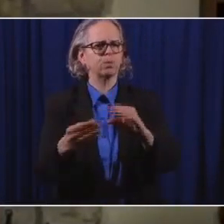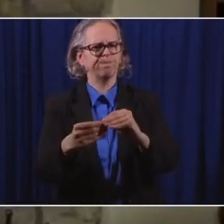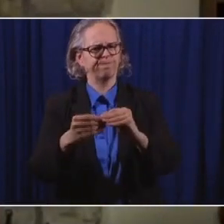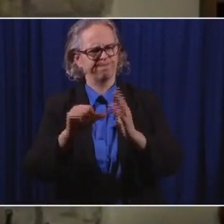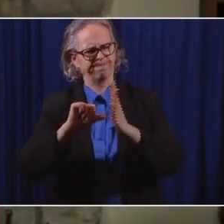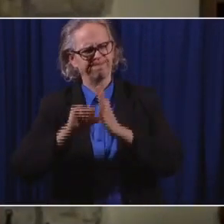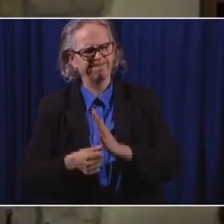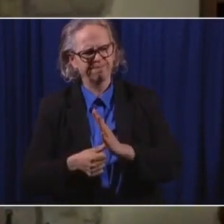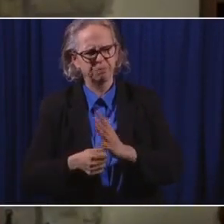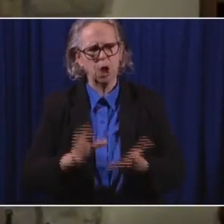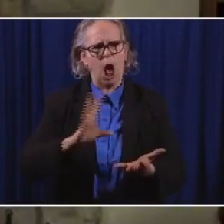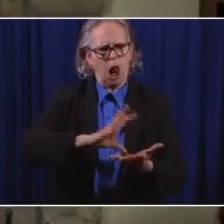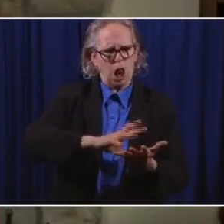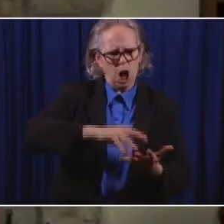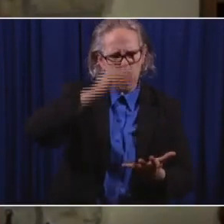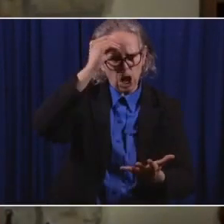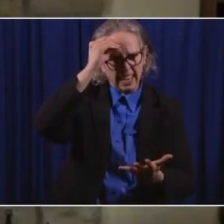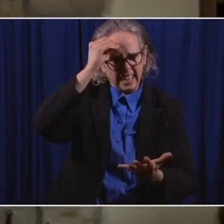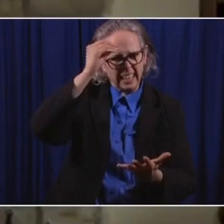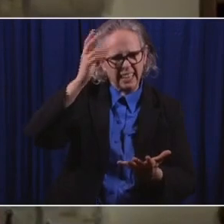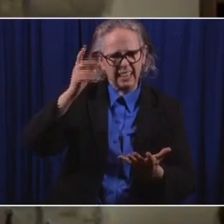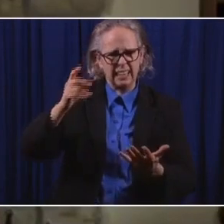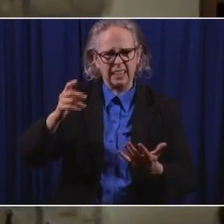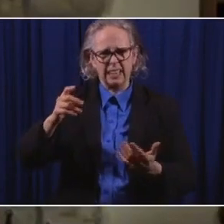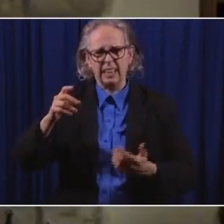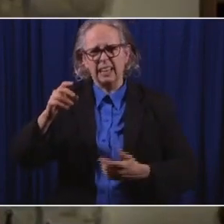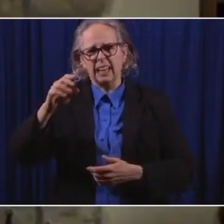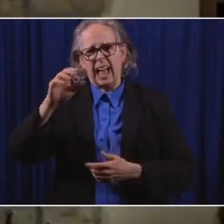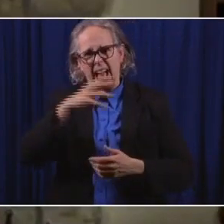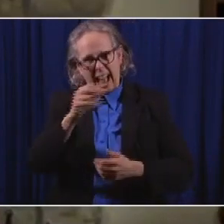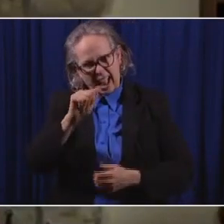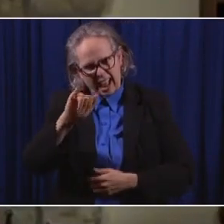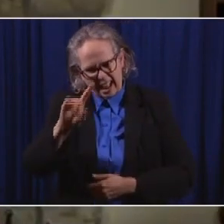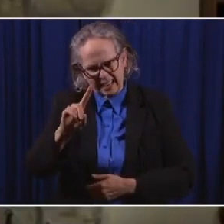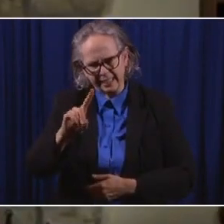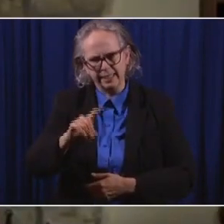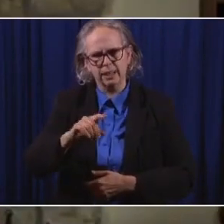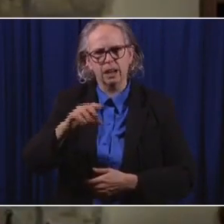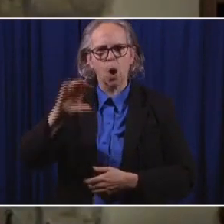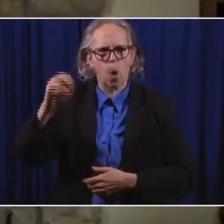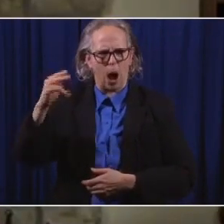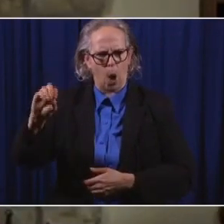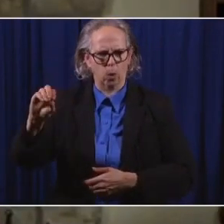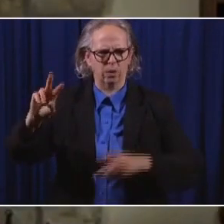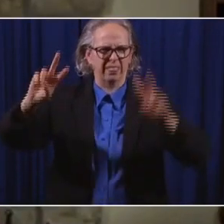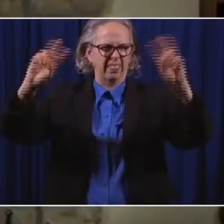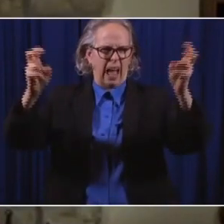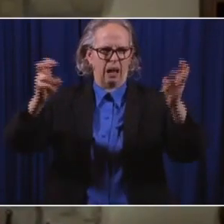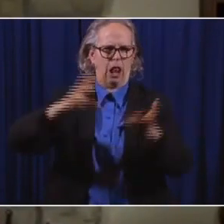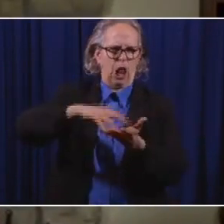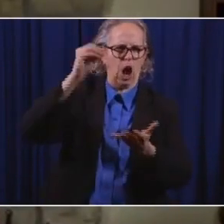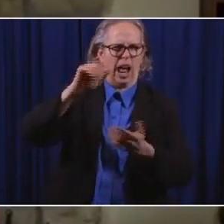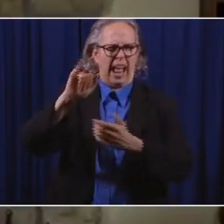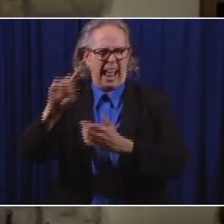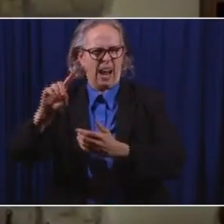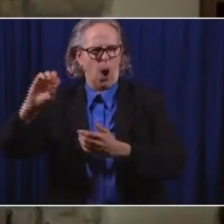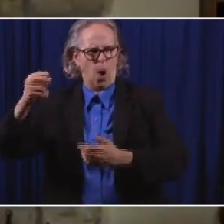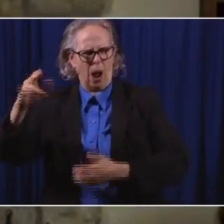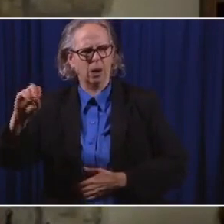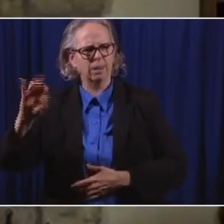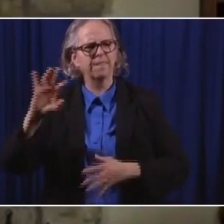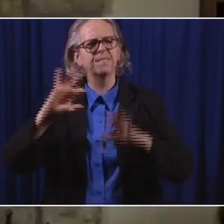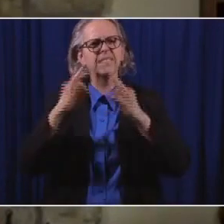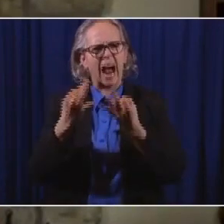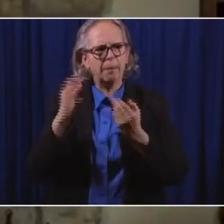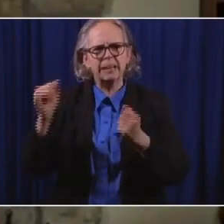program. Starting on Monday, eligible families can apply for up to $1,500 in grant funding to cover costs of tutoring and other